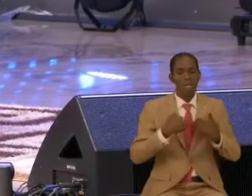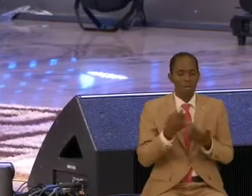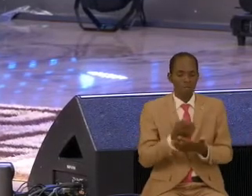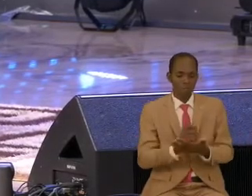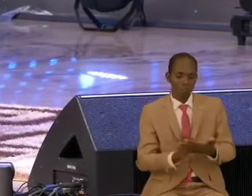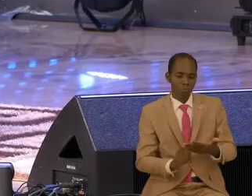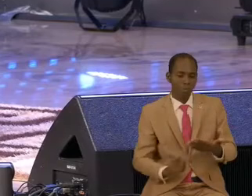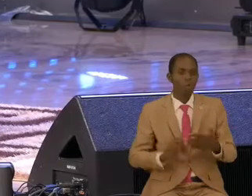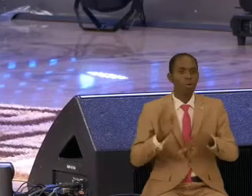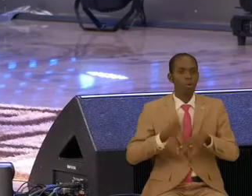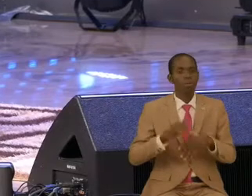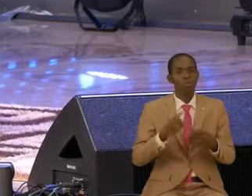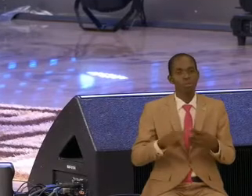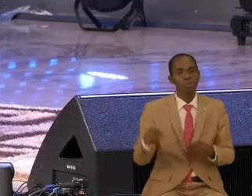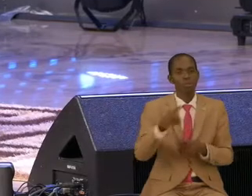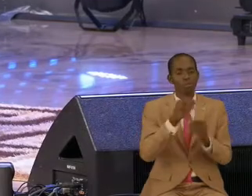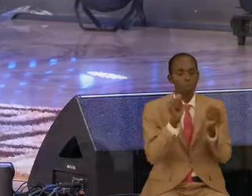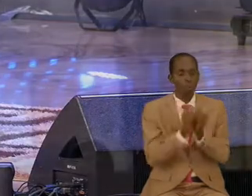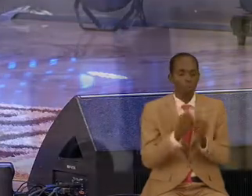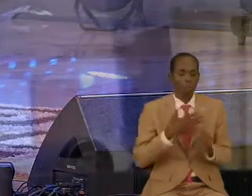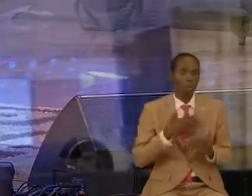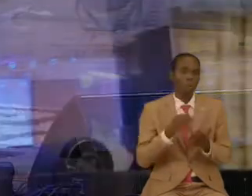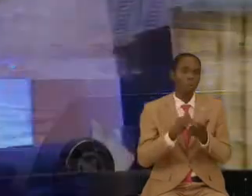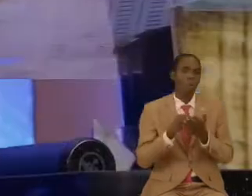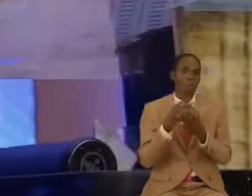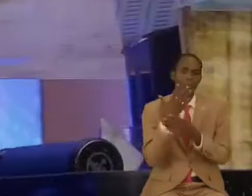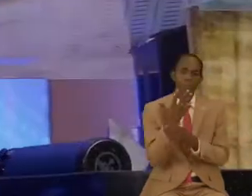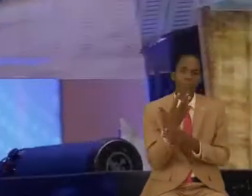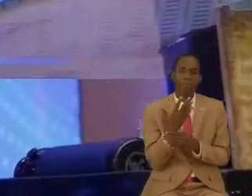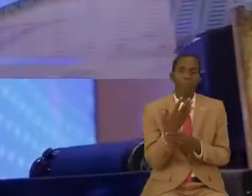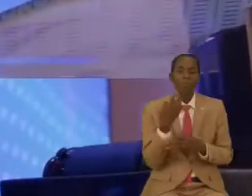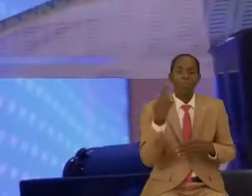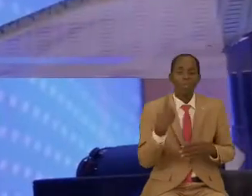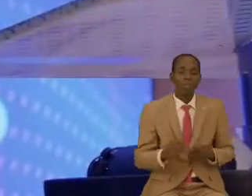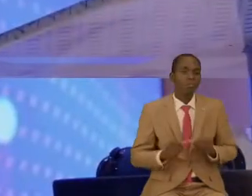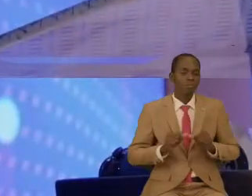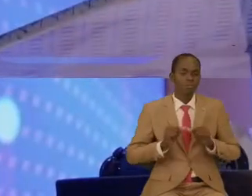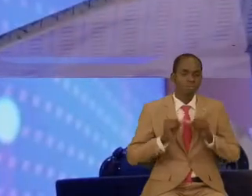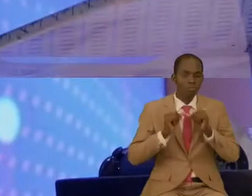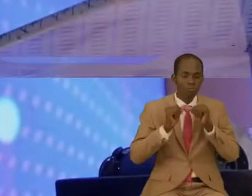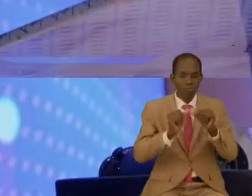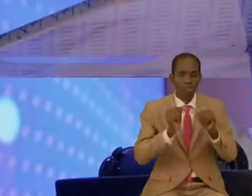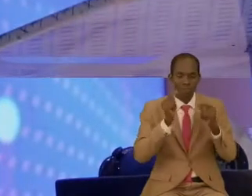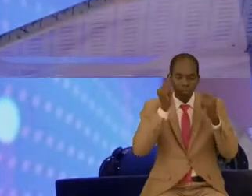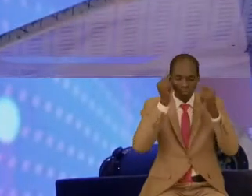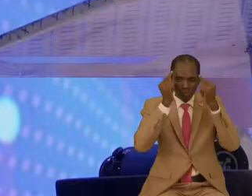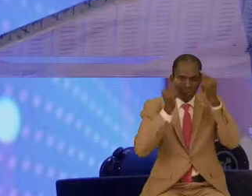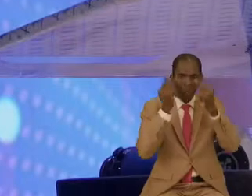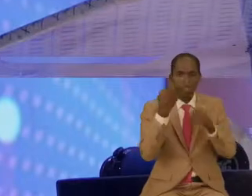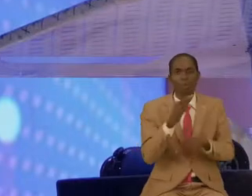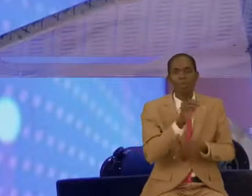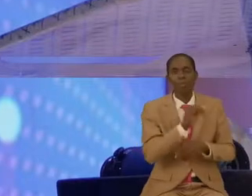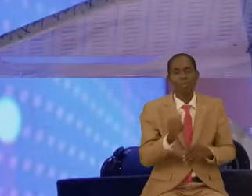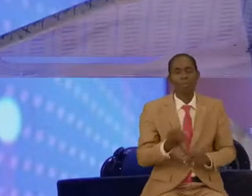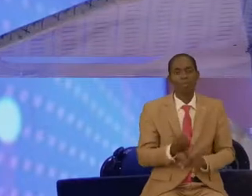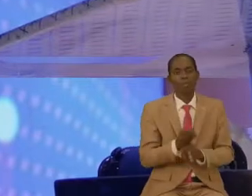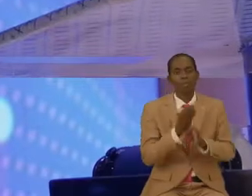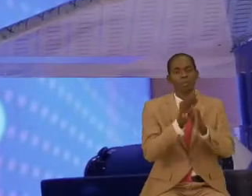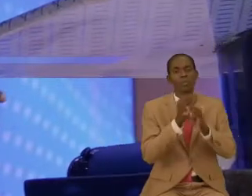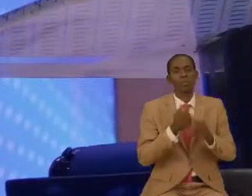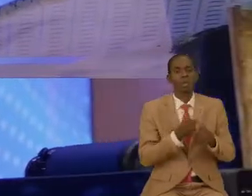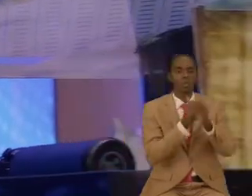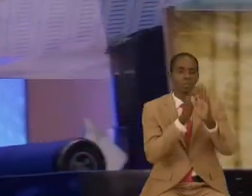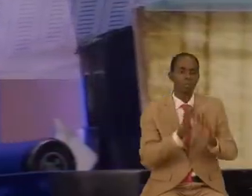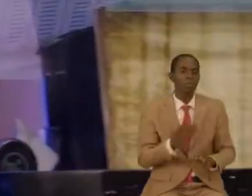you with mine own hands. The fervent concern of a faithful apostle. Look